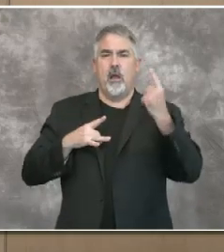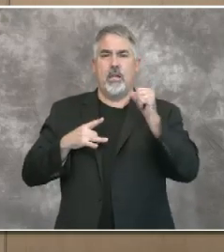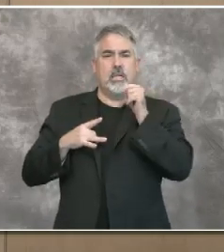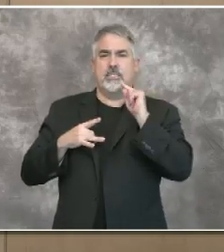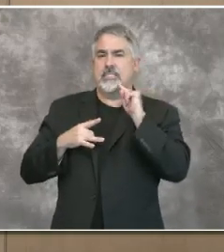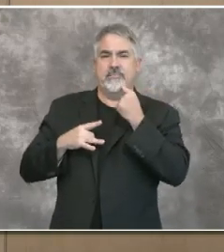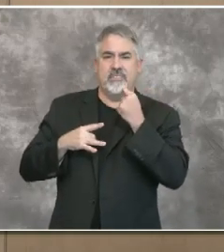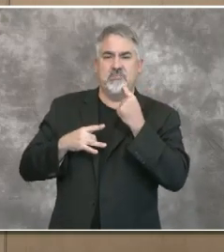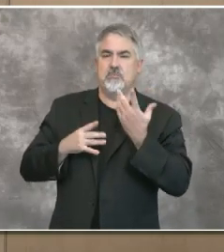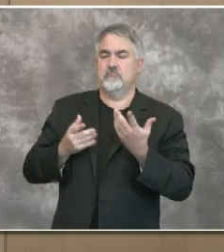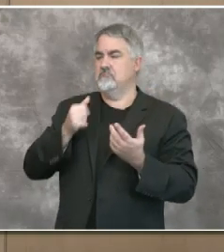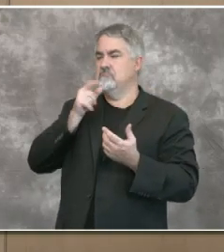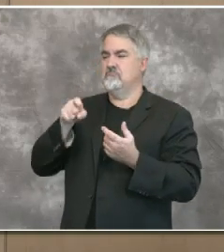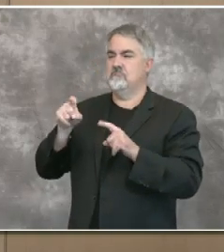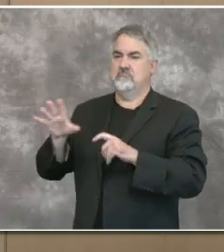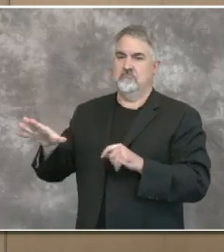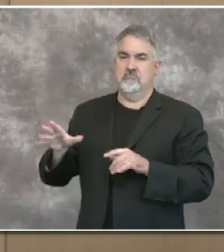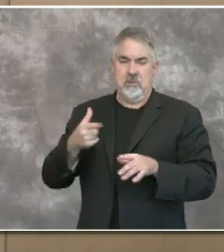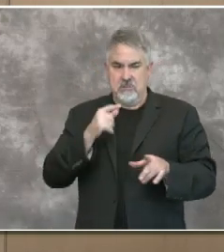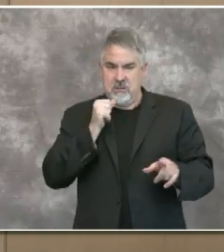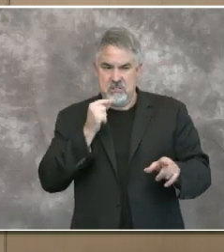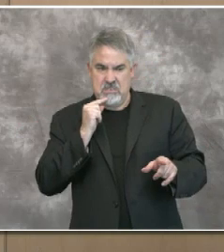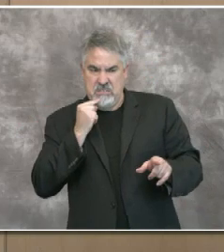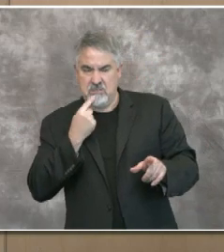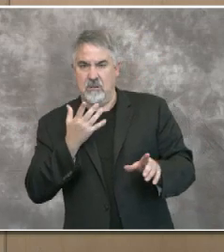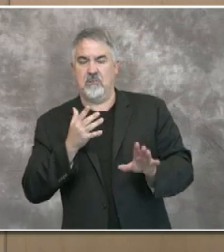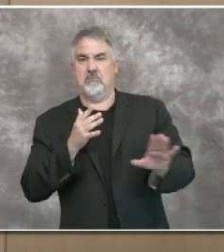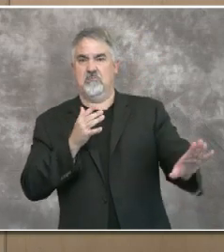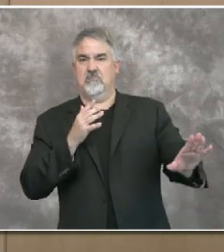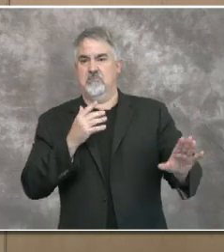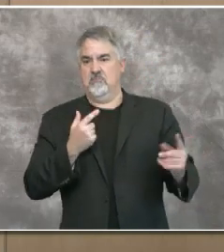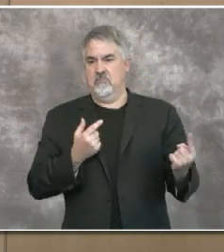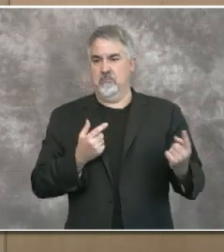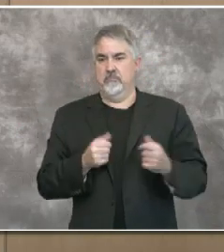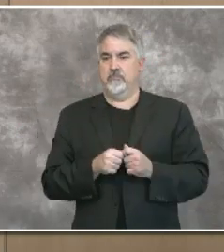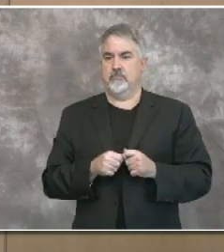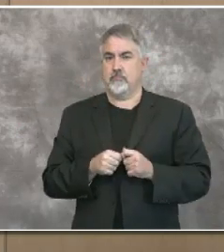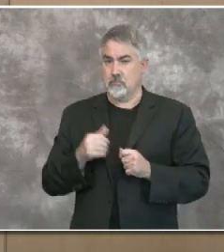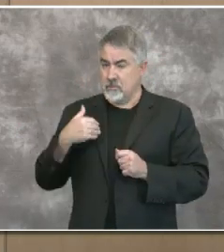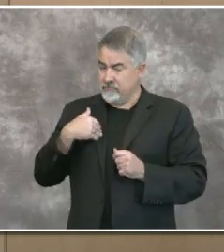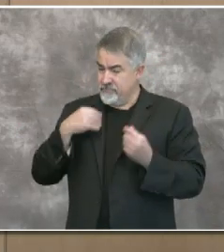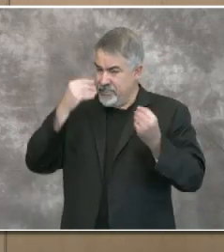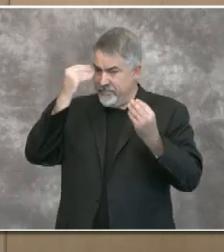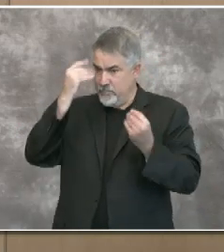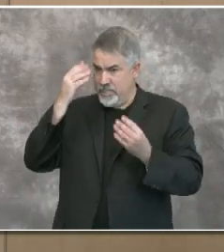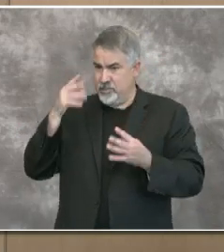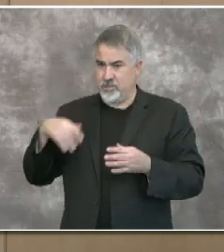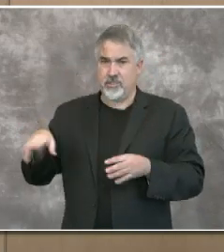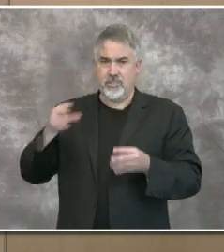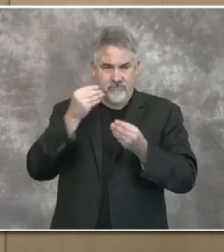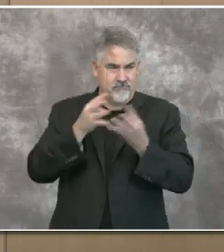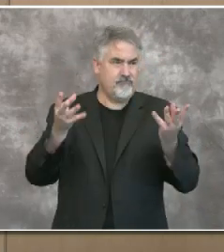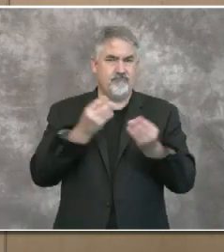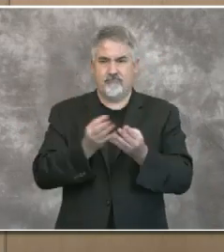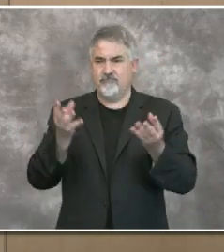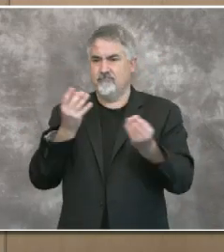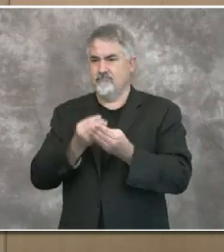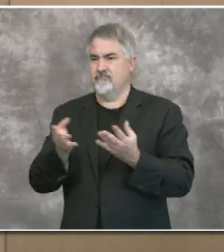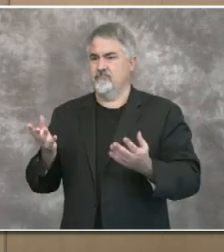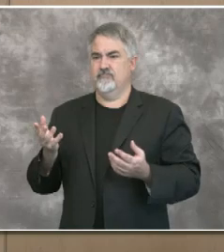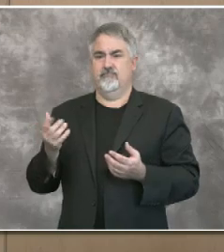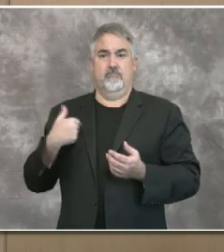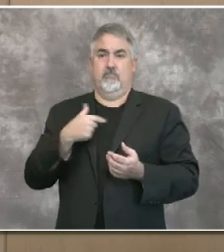is our stance at this time. That's the information we have consistently given out, and we continue to